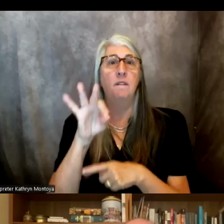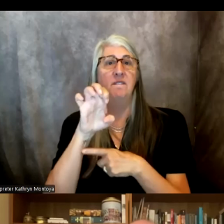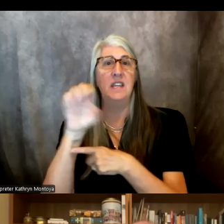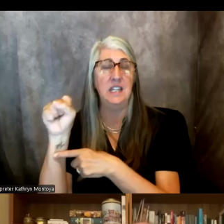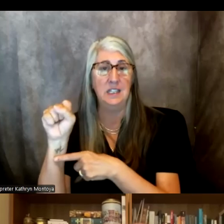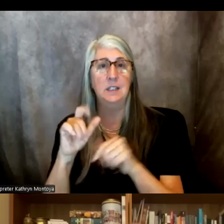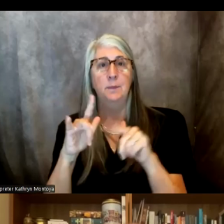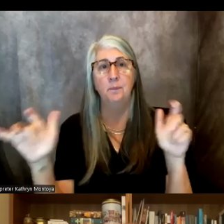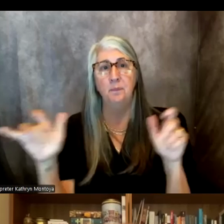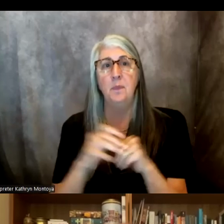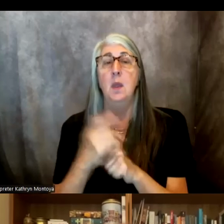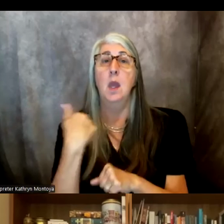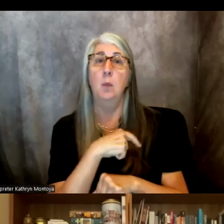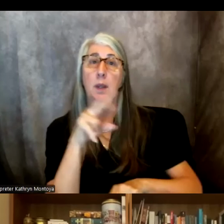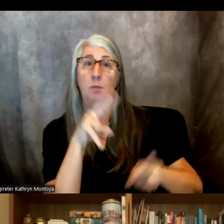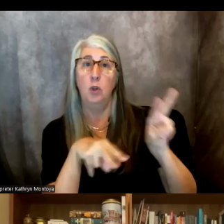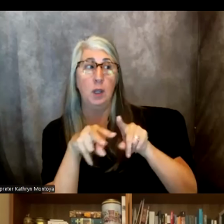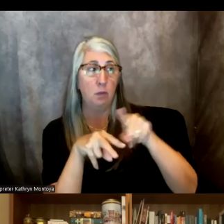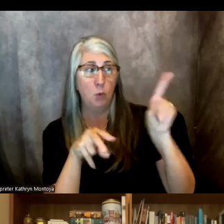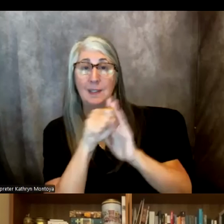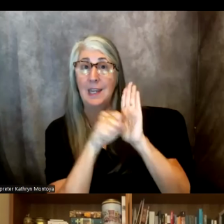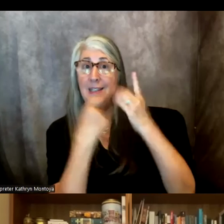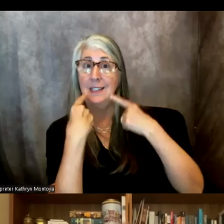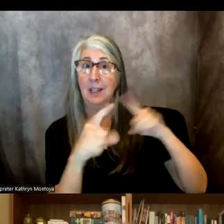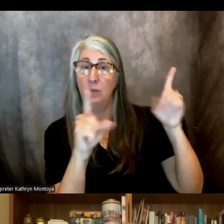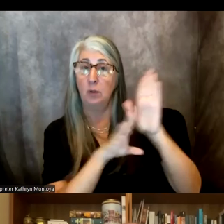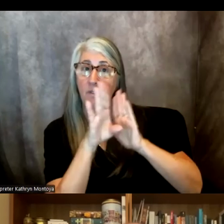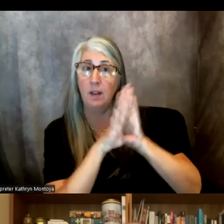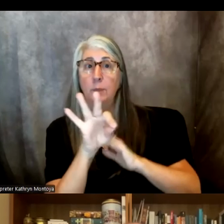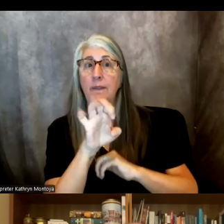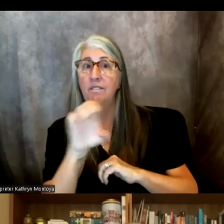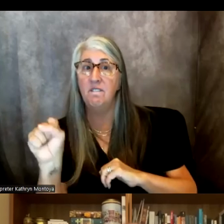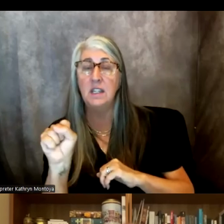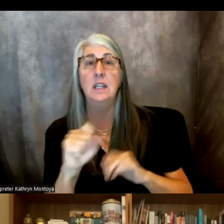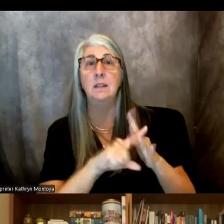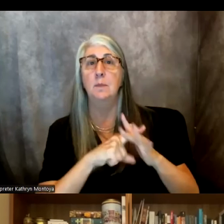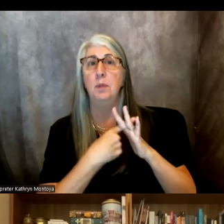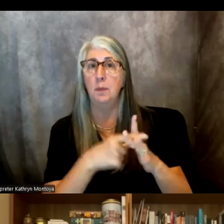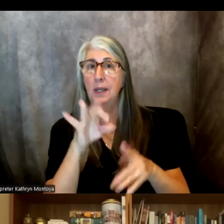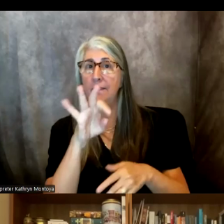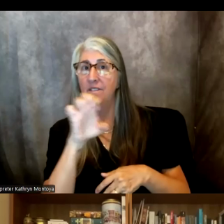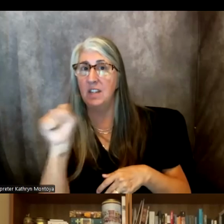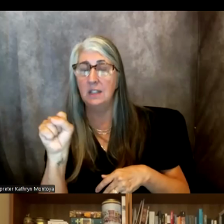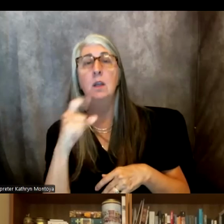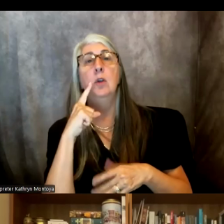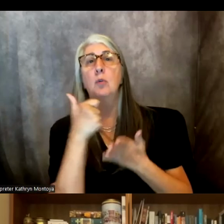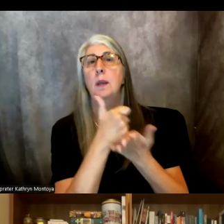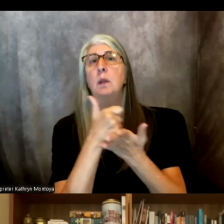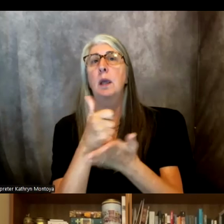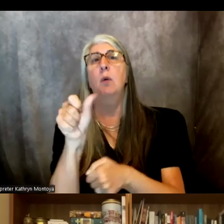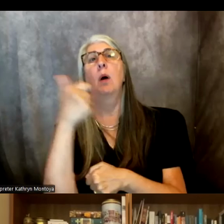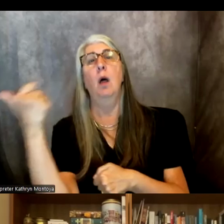those states that have been successful at developing fees, at implementing fees, to be able to help some of the